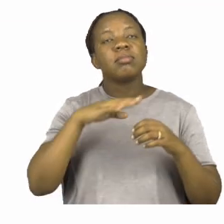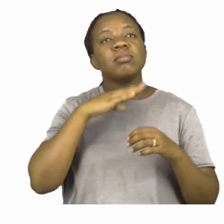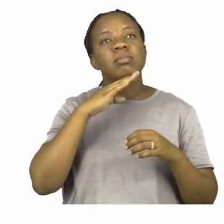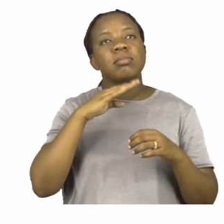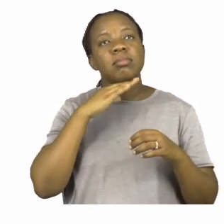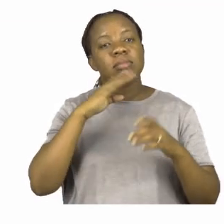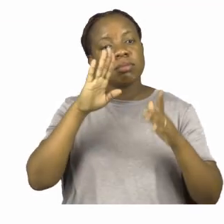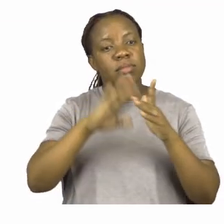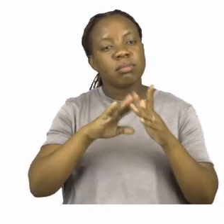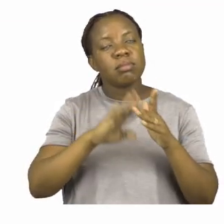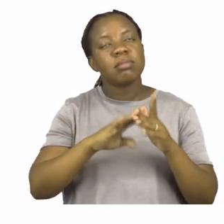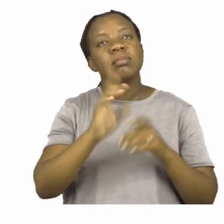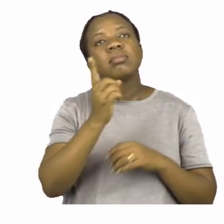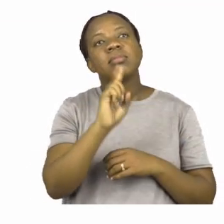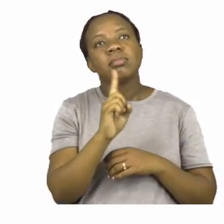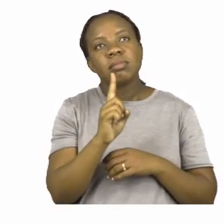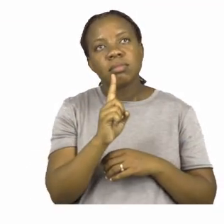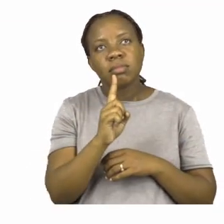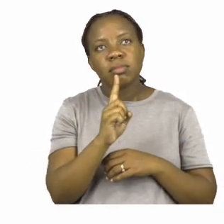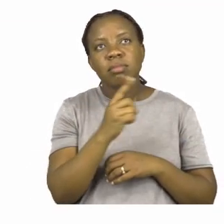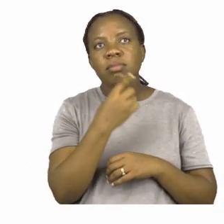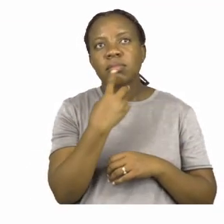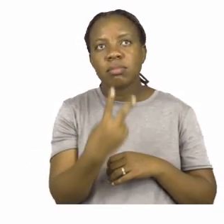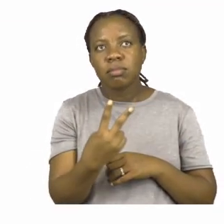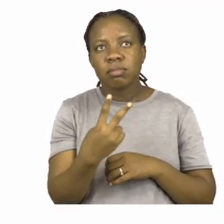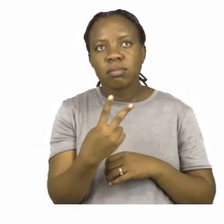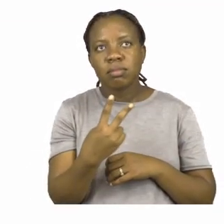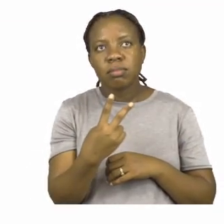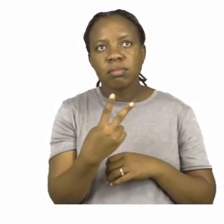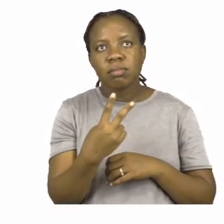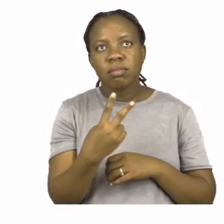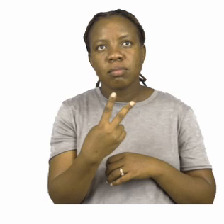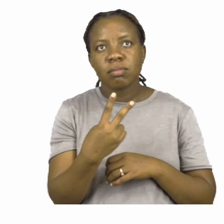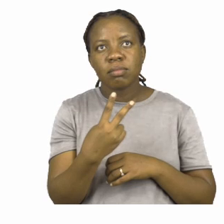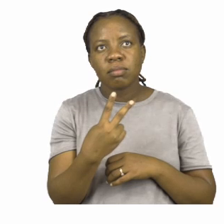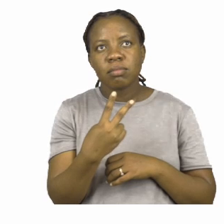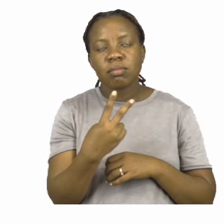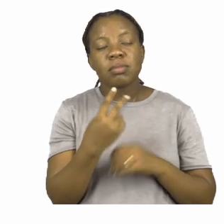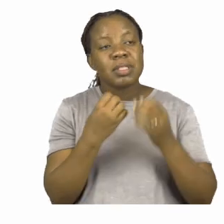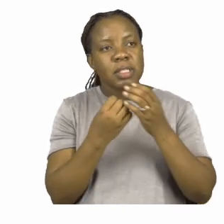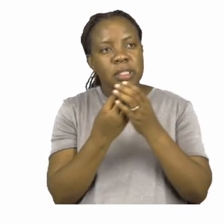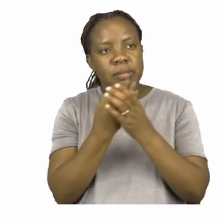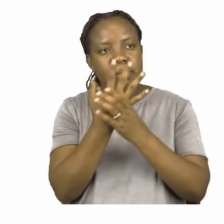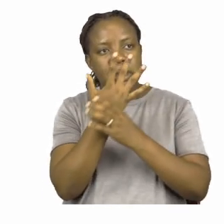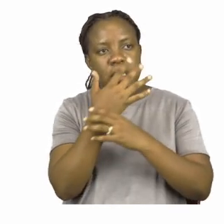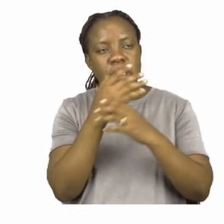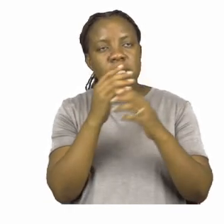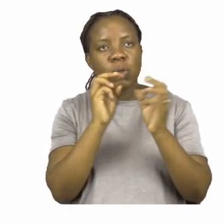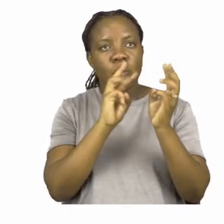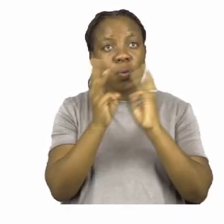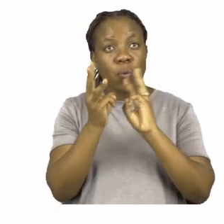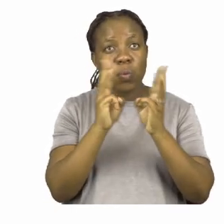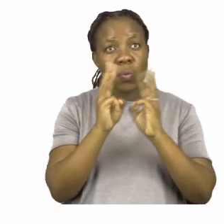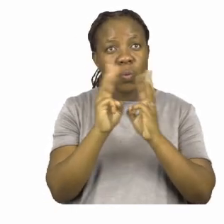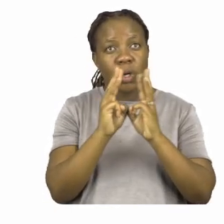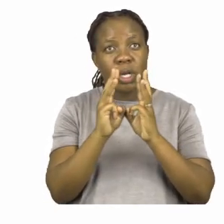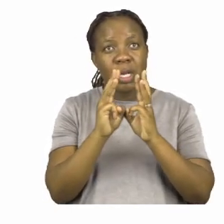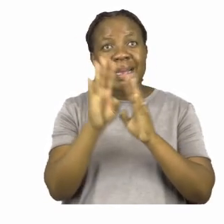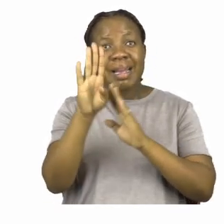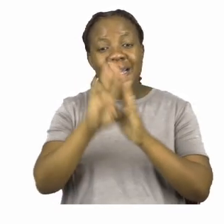the story all about? 2. Spring comes after